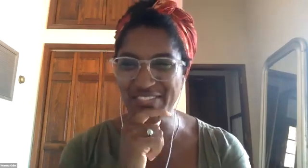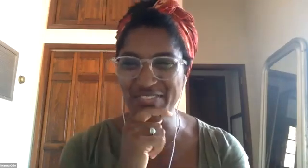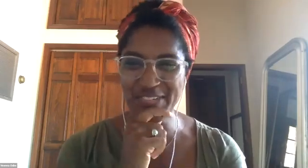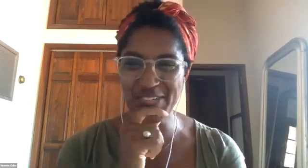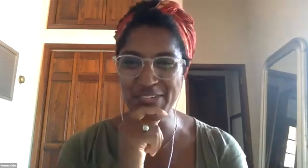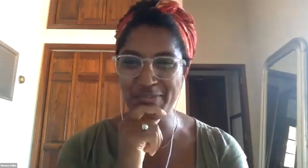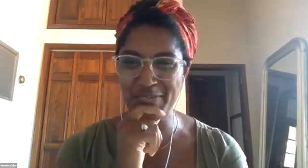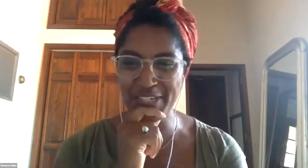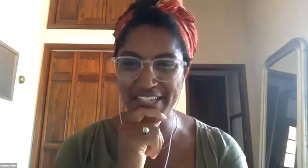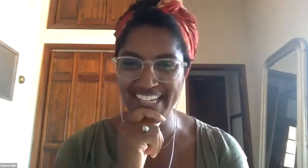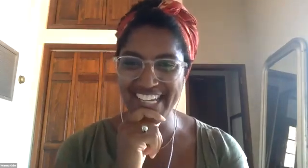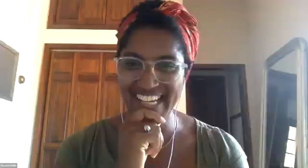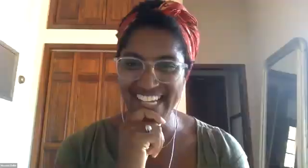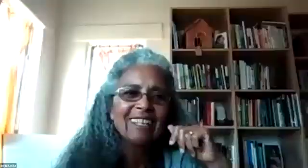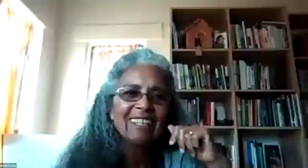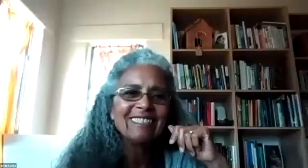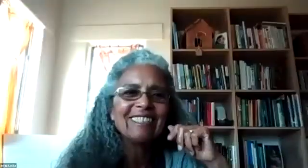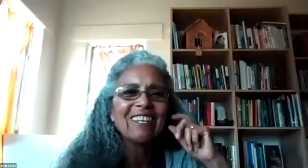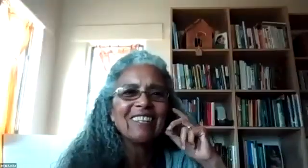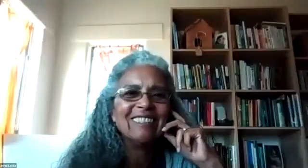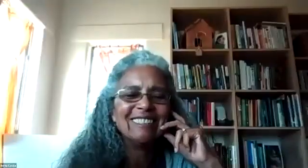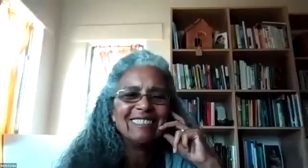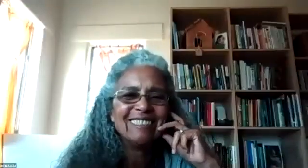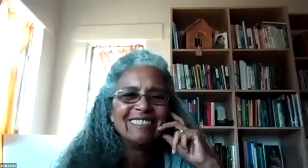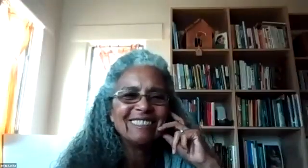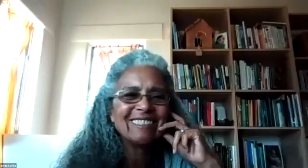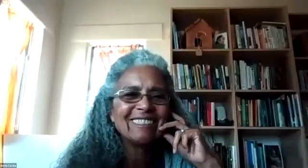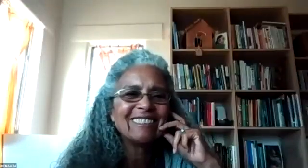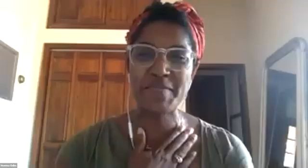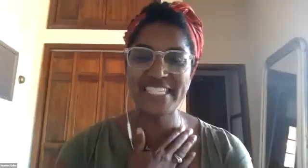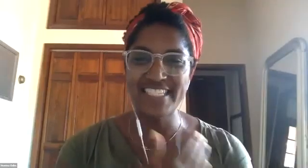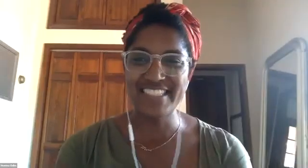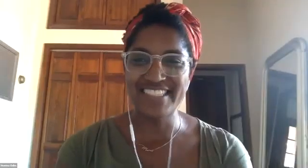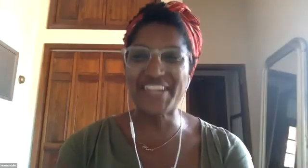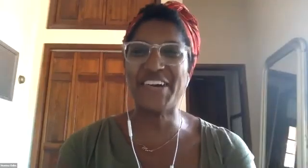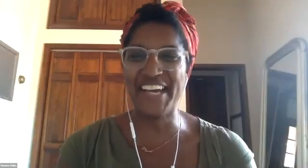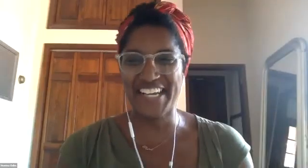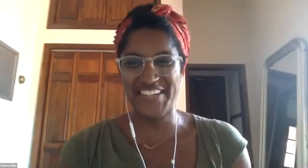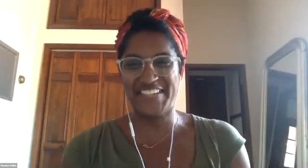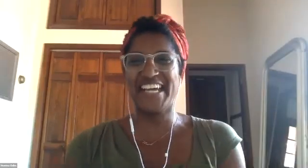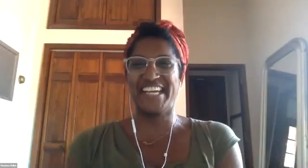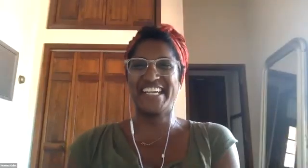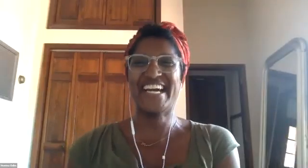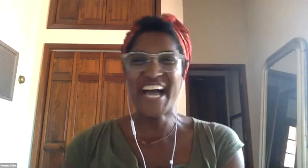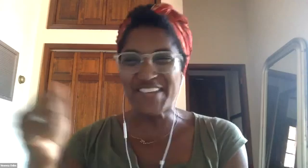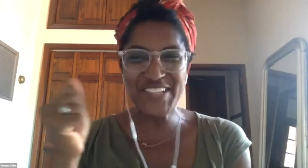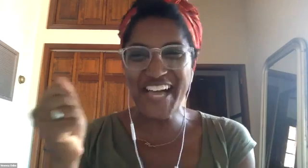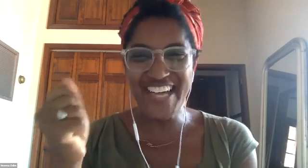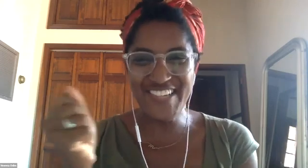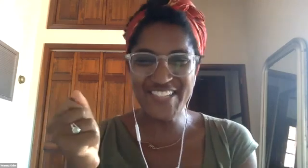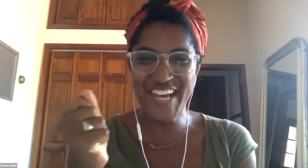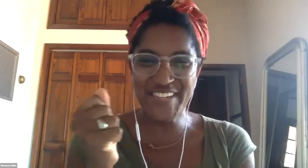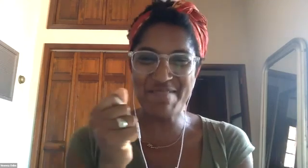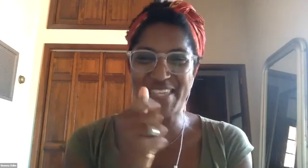either one of you want to go before? Go ahead, you go. You can go ahead, yeah. Okay. There's a